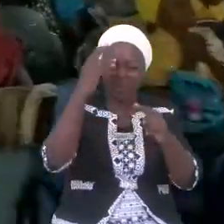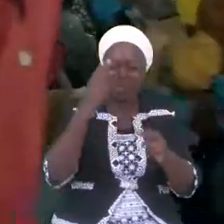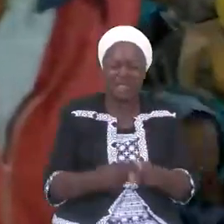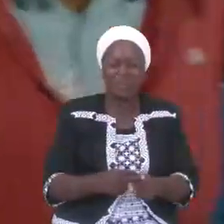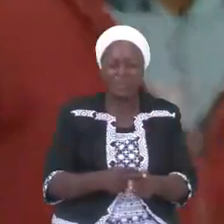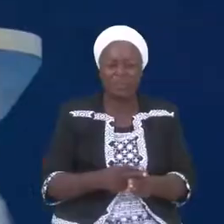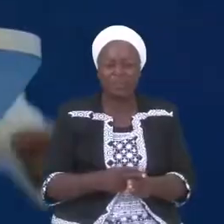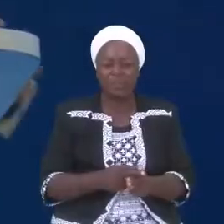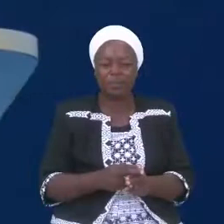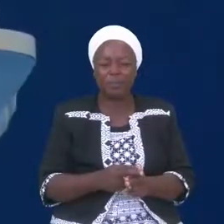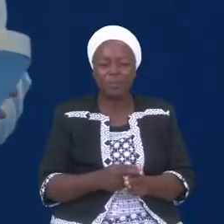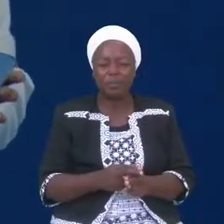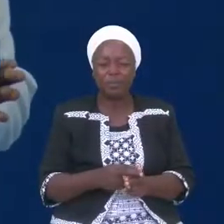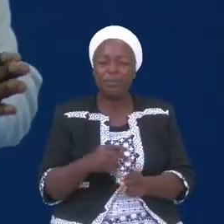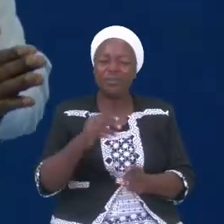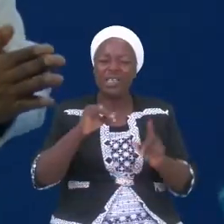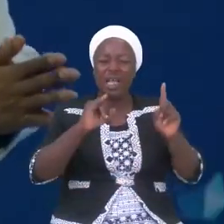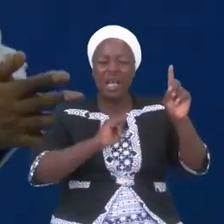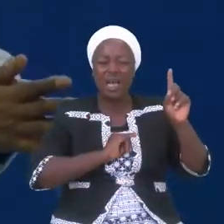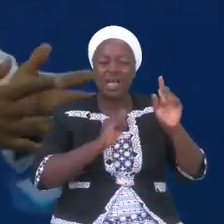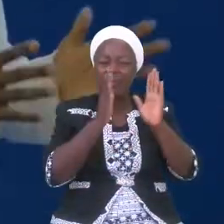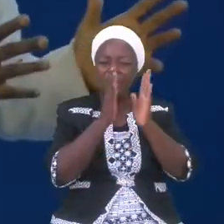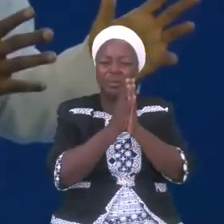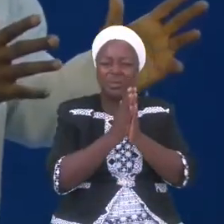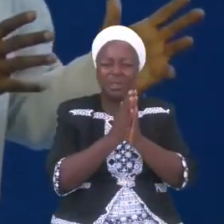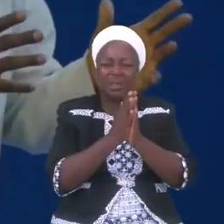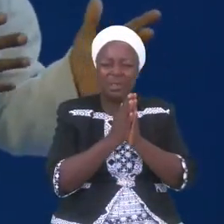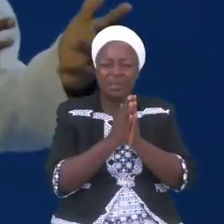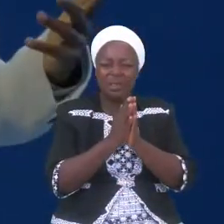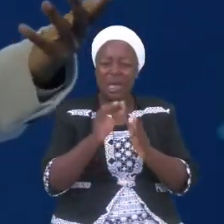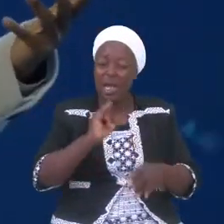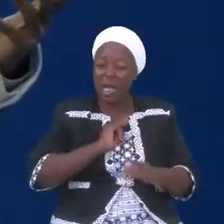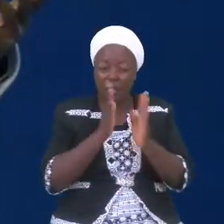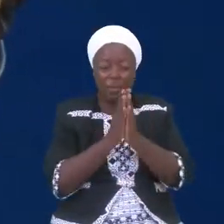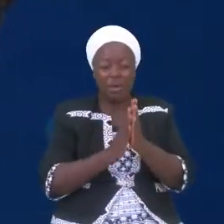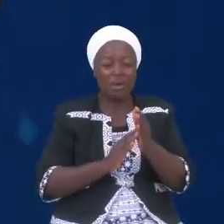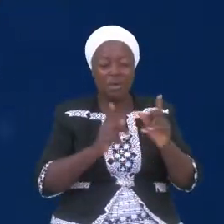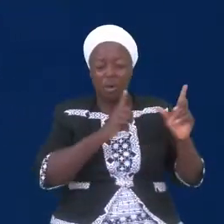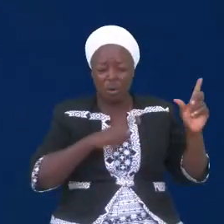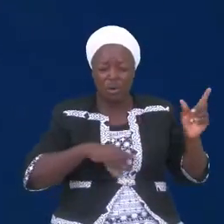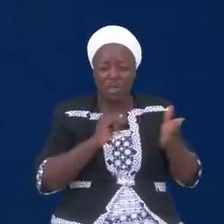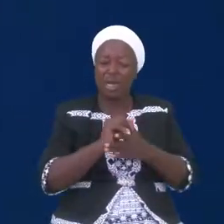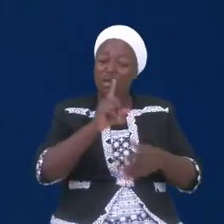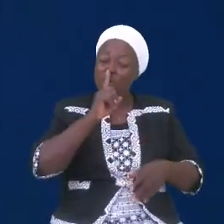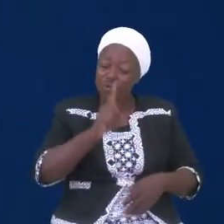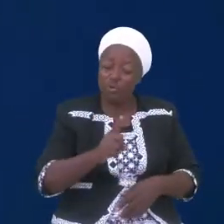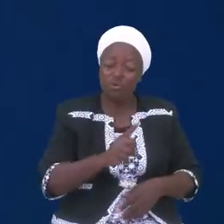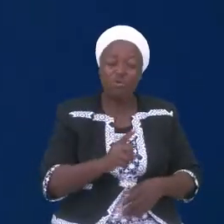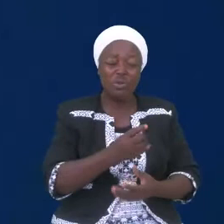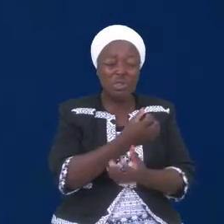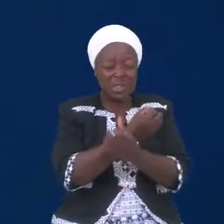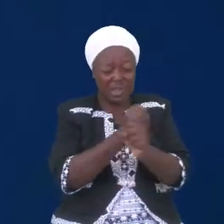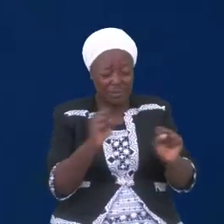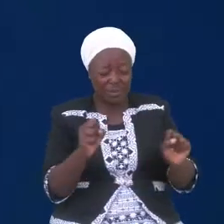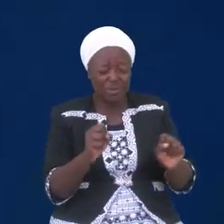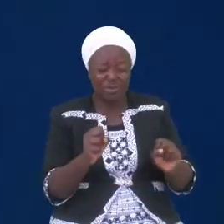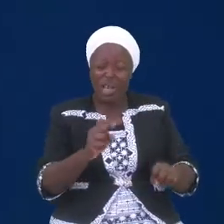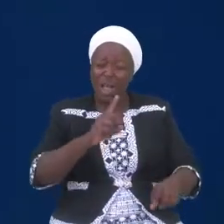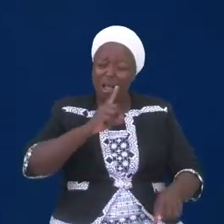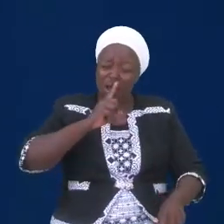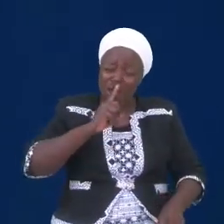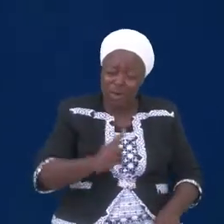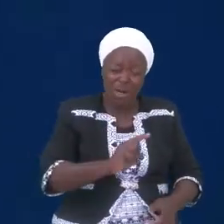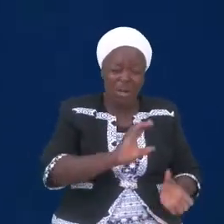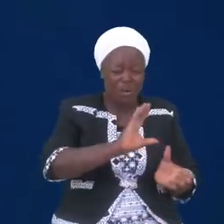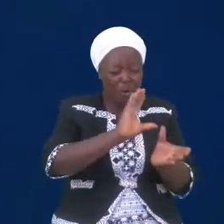name. I pray, Lord, that genuine salvation, real conversion, and